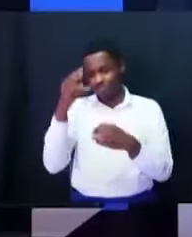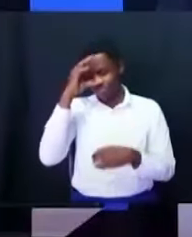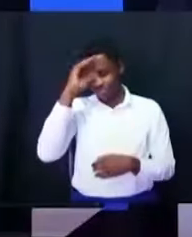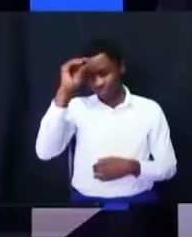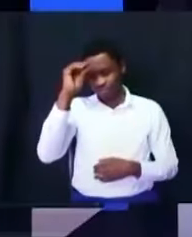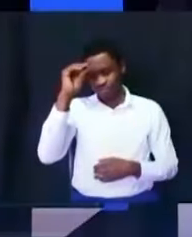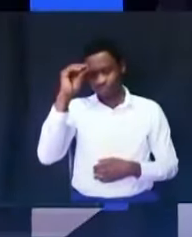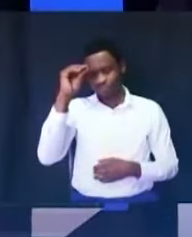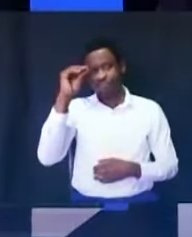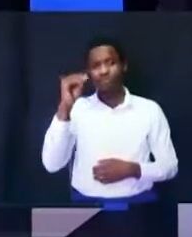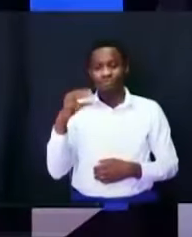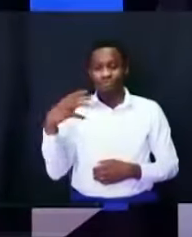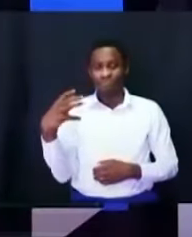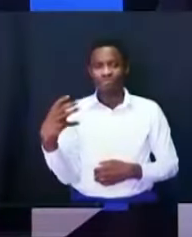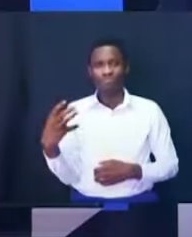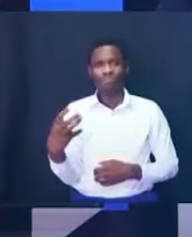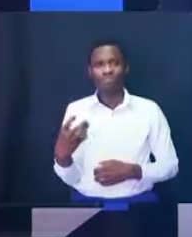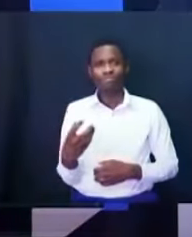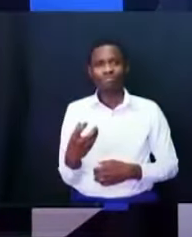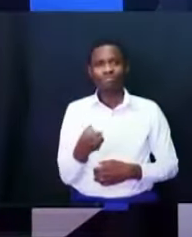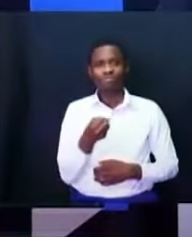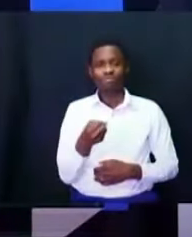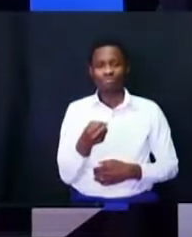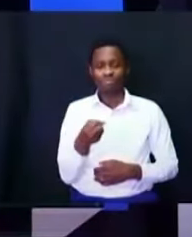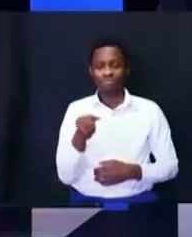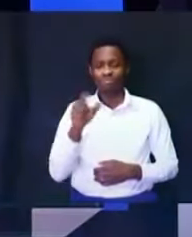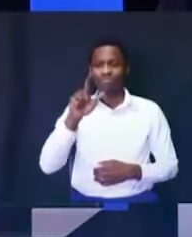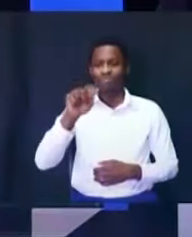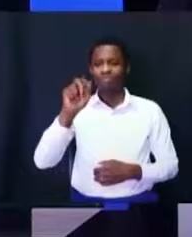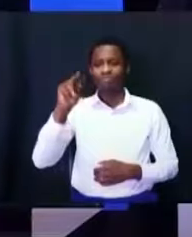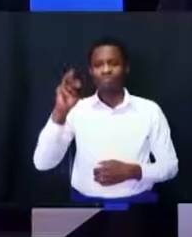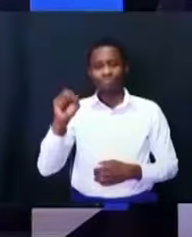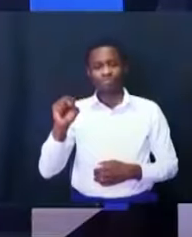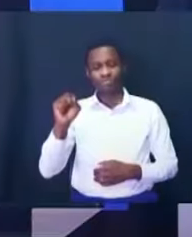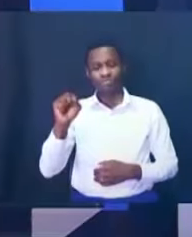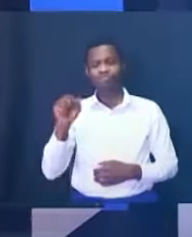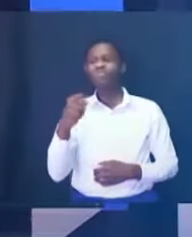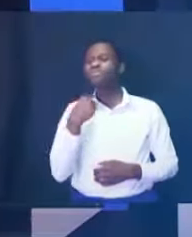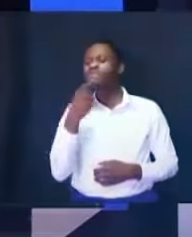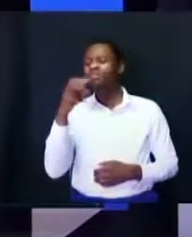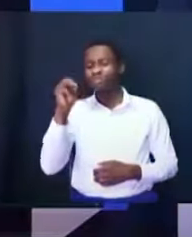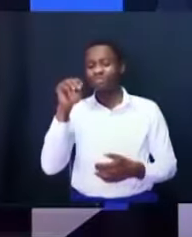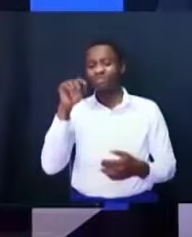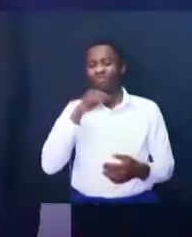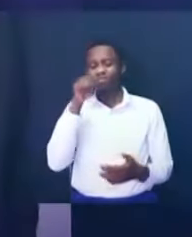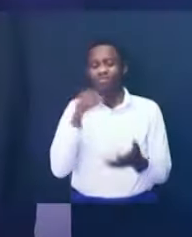concerning the king of tha and say to him this is what the Sovereign Lord